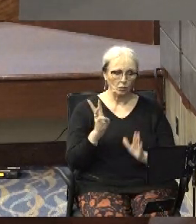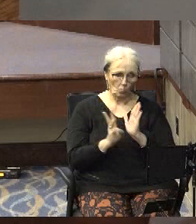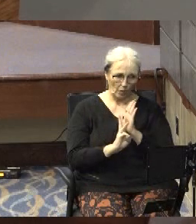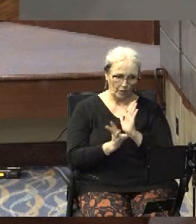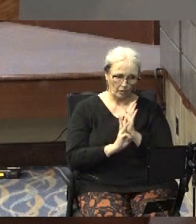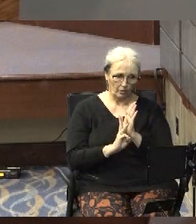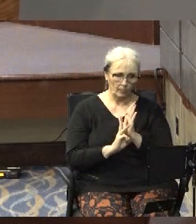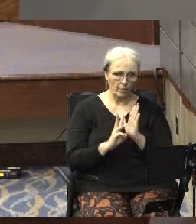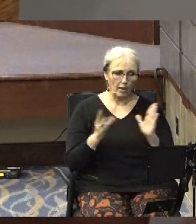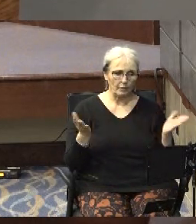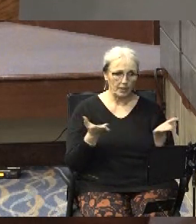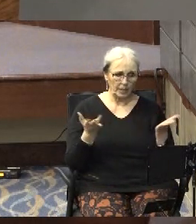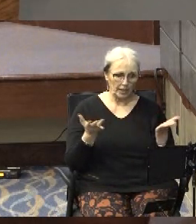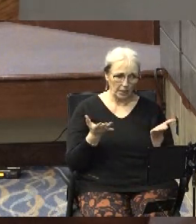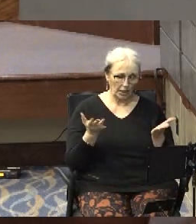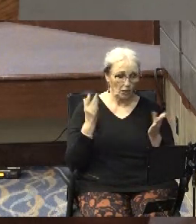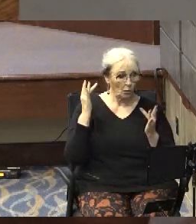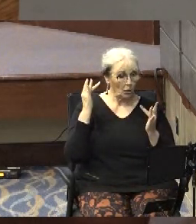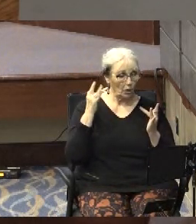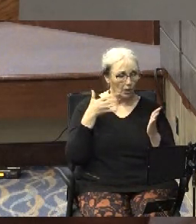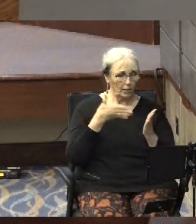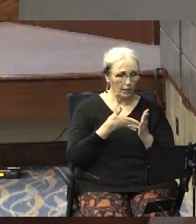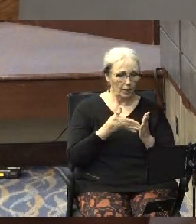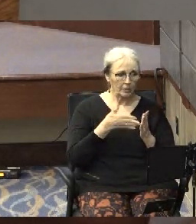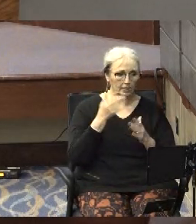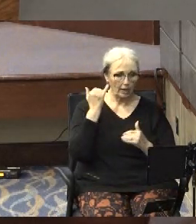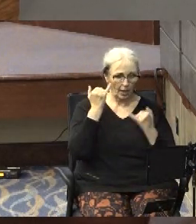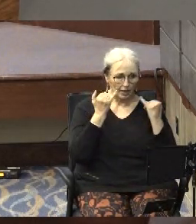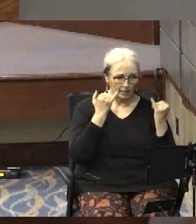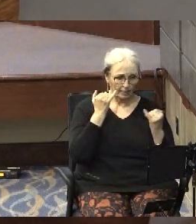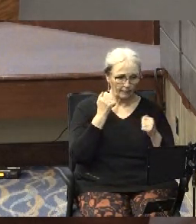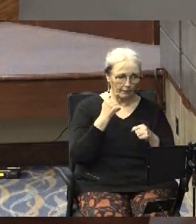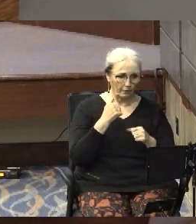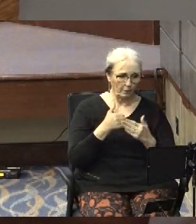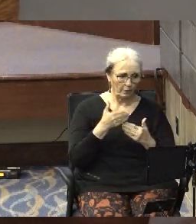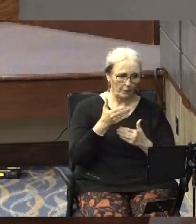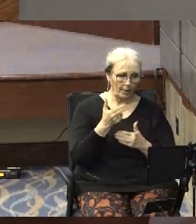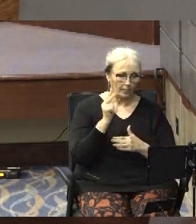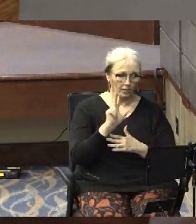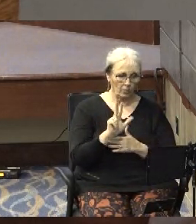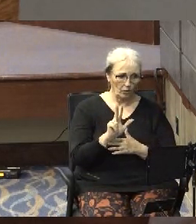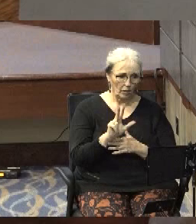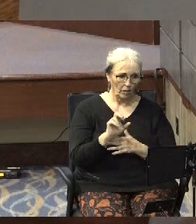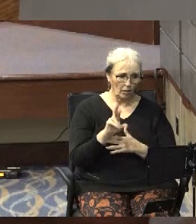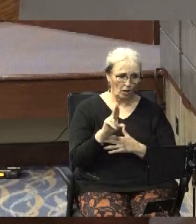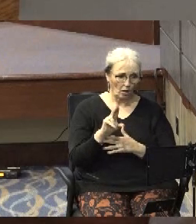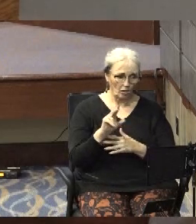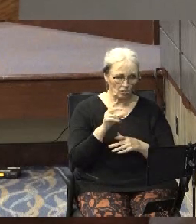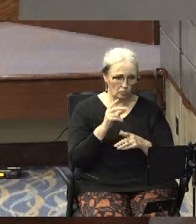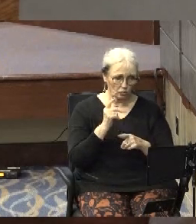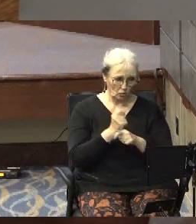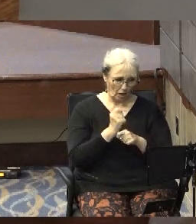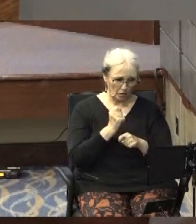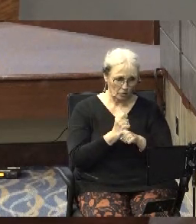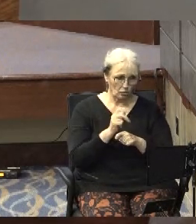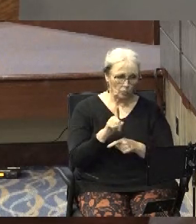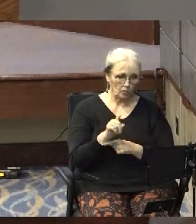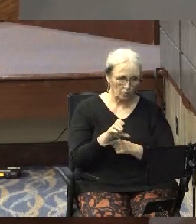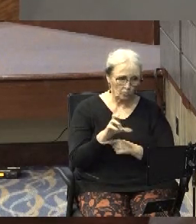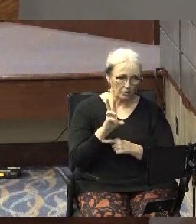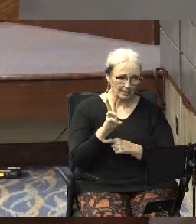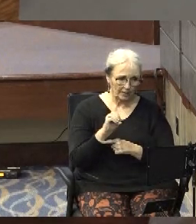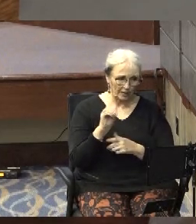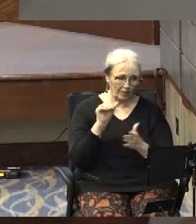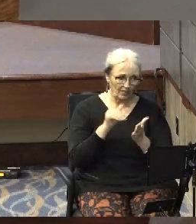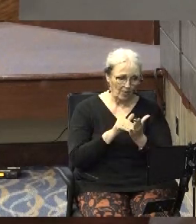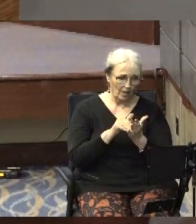and I'm here opposed to the idea of buying three Ford cars, trucks, $160,000.